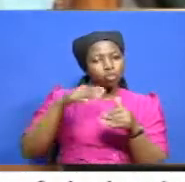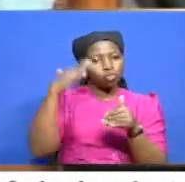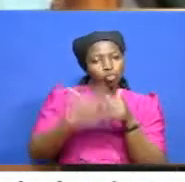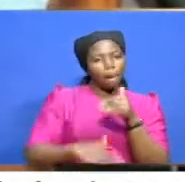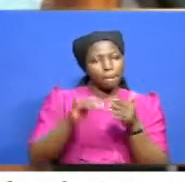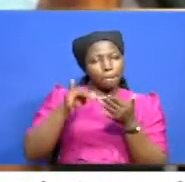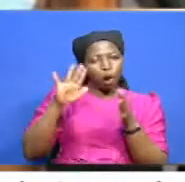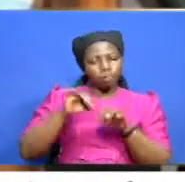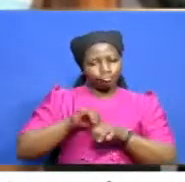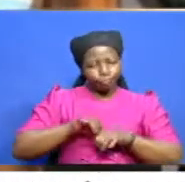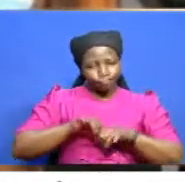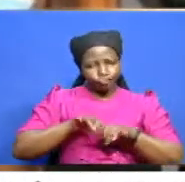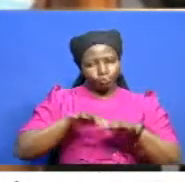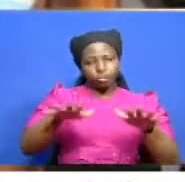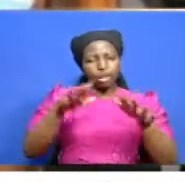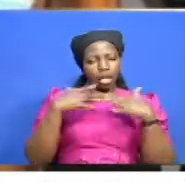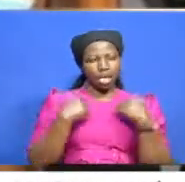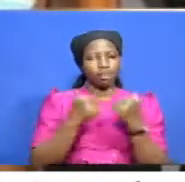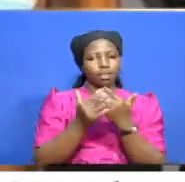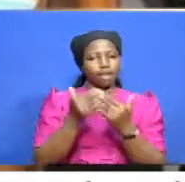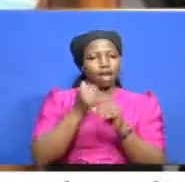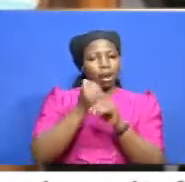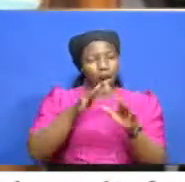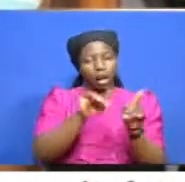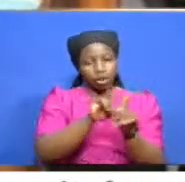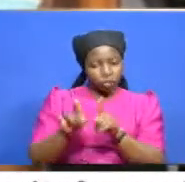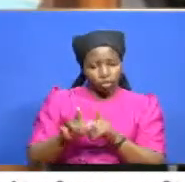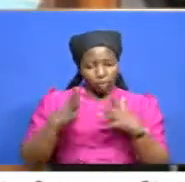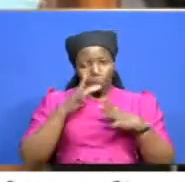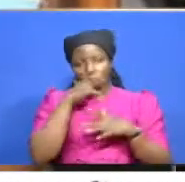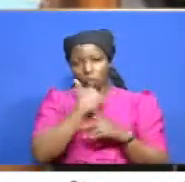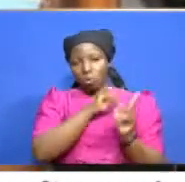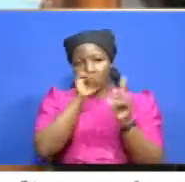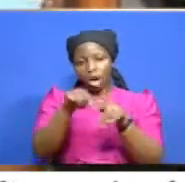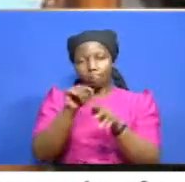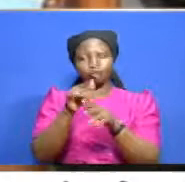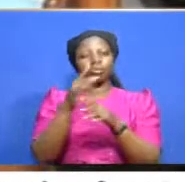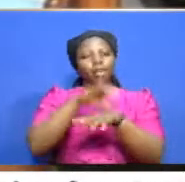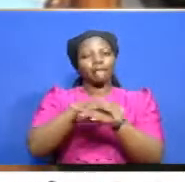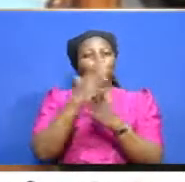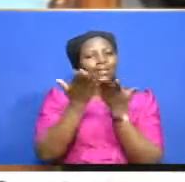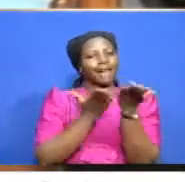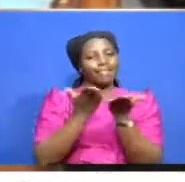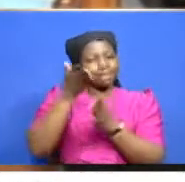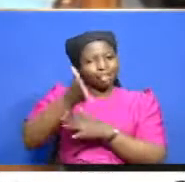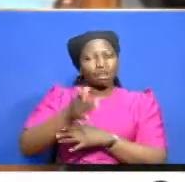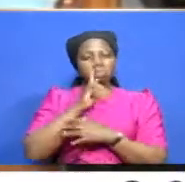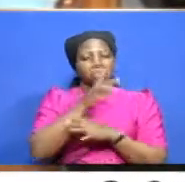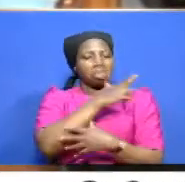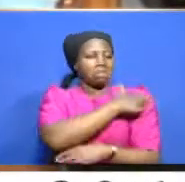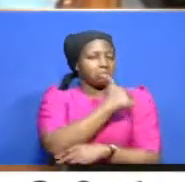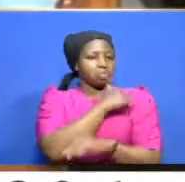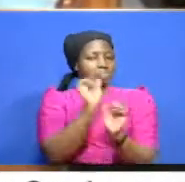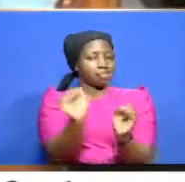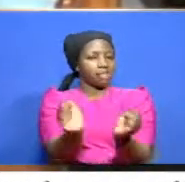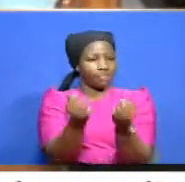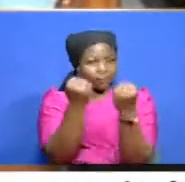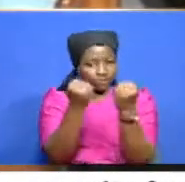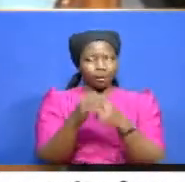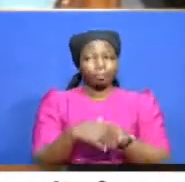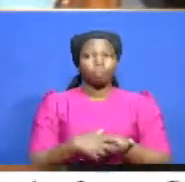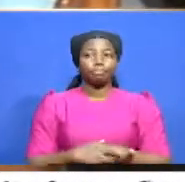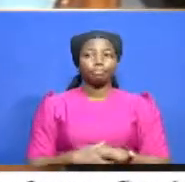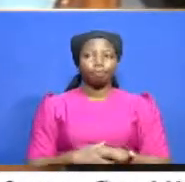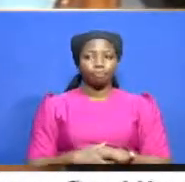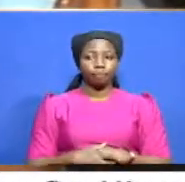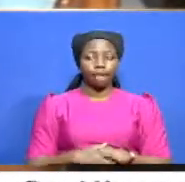the healthcare workers, but also the people who come to seek services here. So the hospital is safe, or the